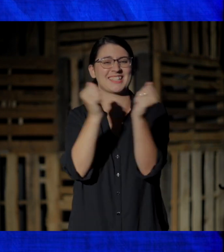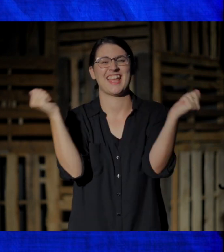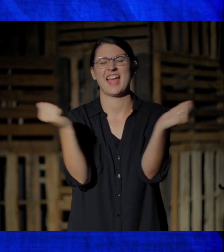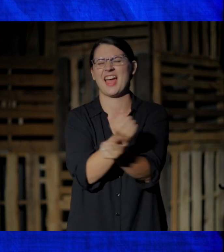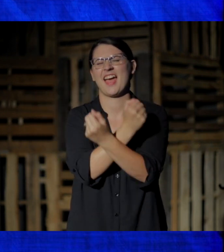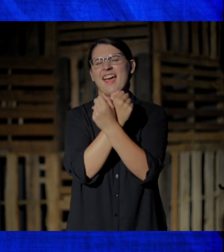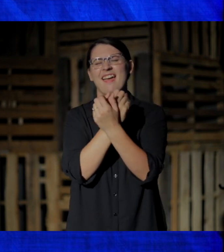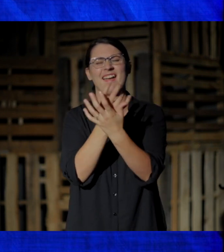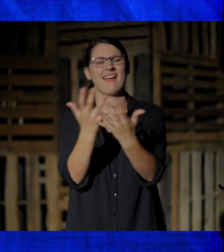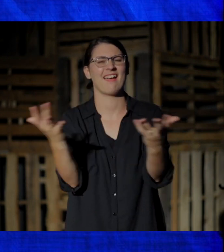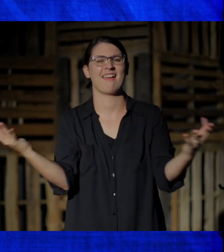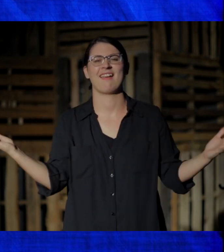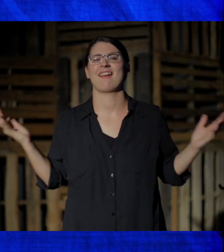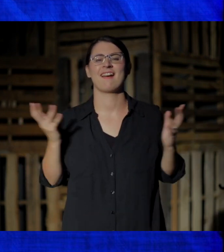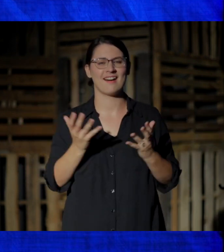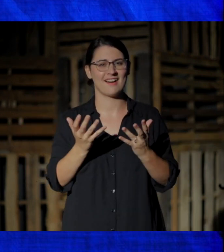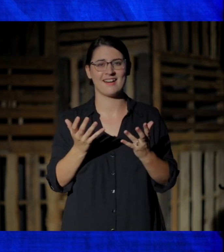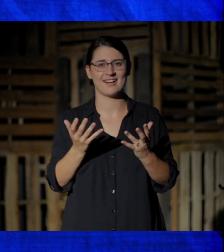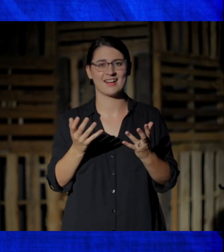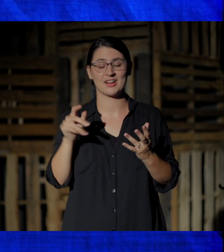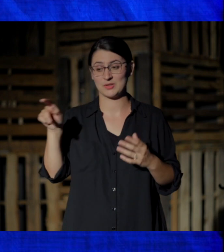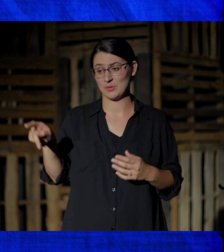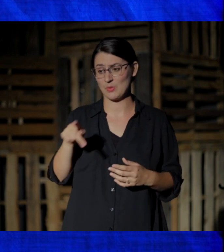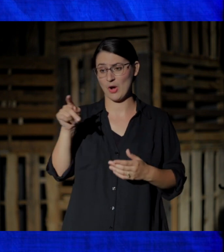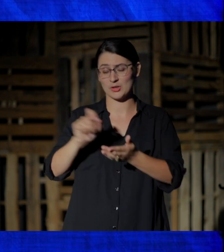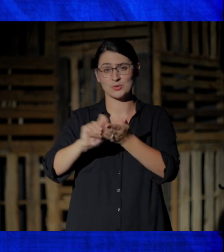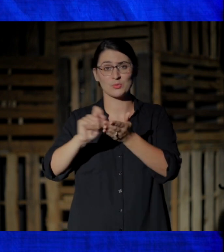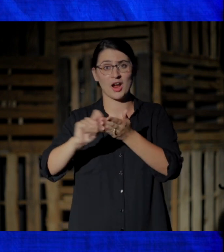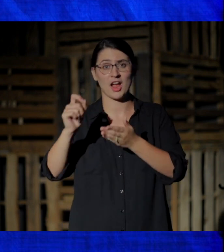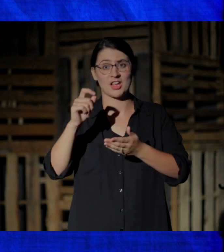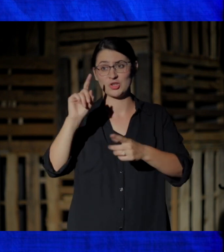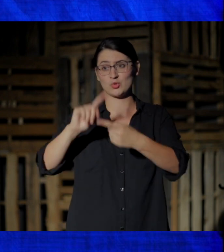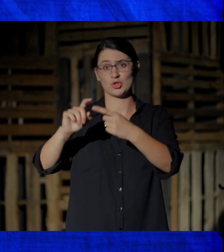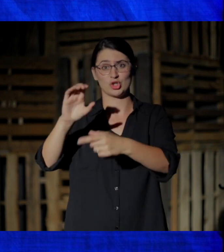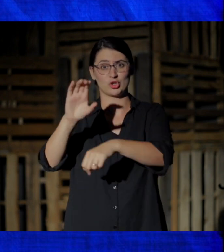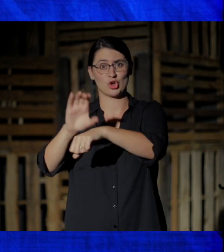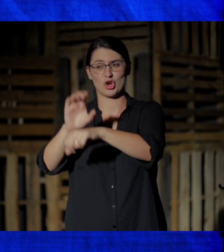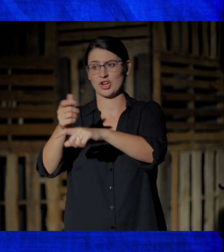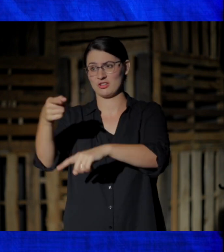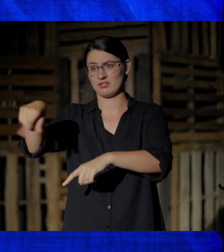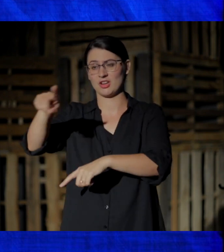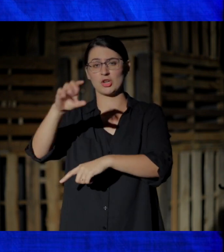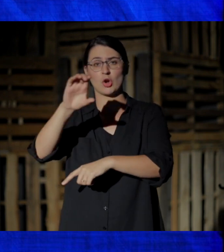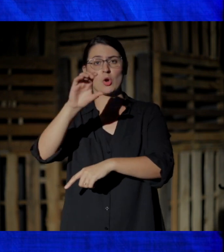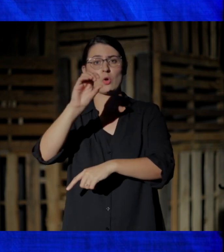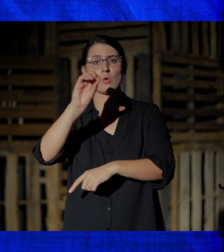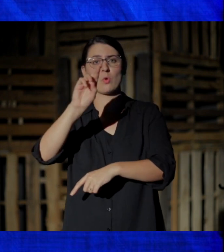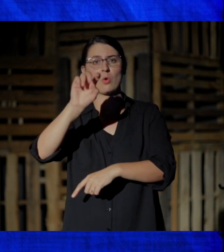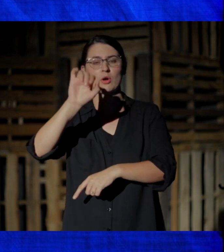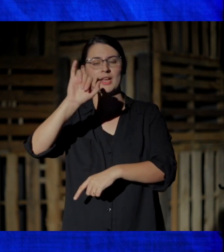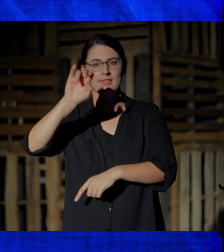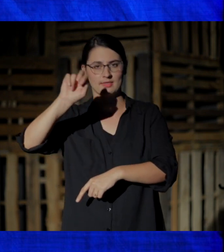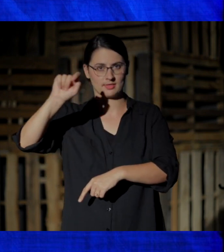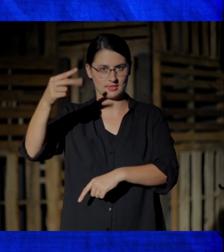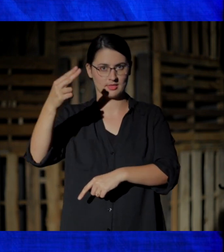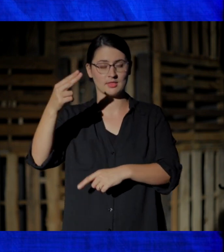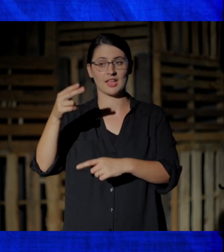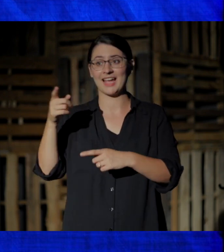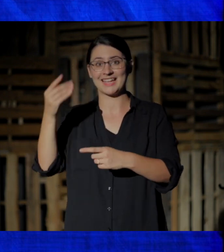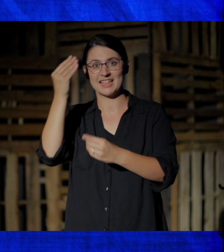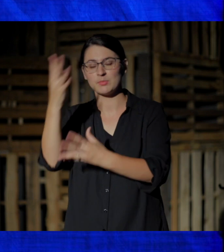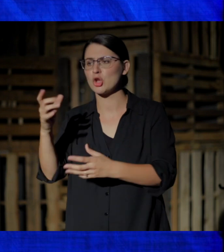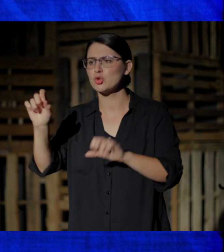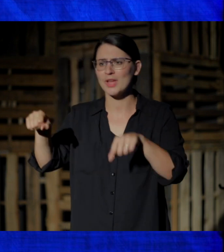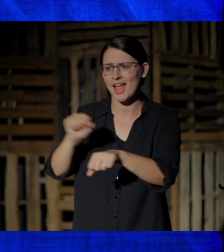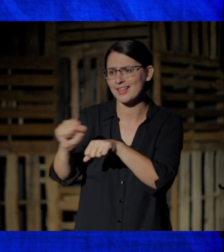Paul was writing to the church in Corinth, he said, listen, that means you can labor, you can walk, you can move, you can labor in Christ